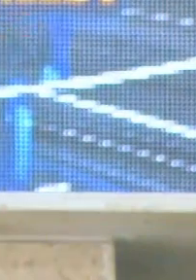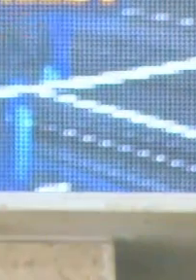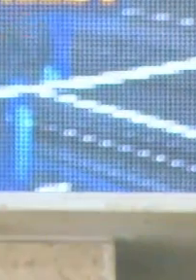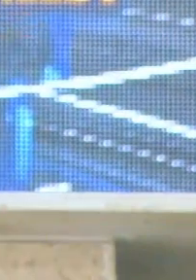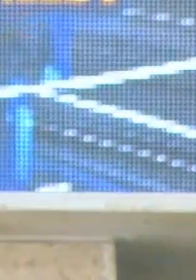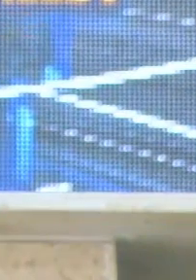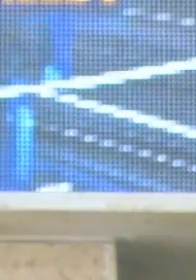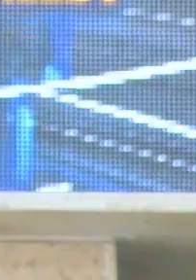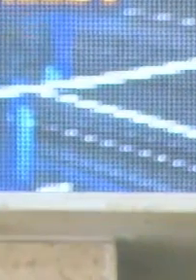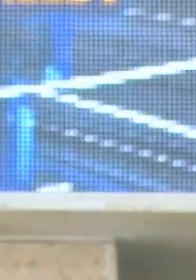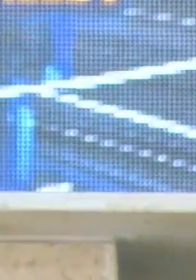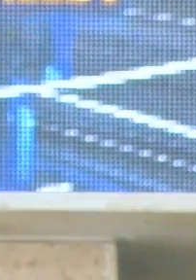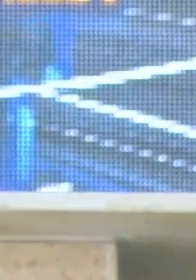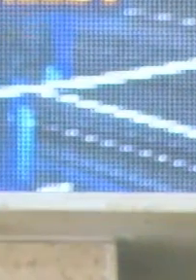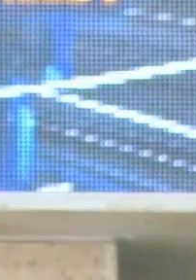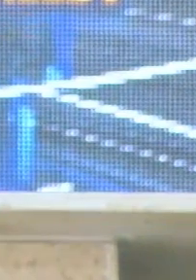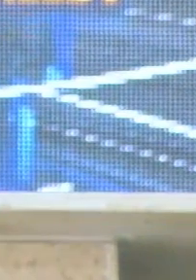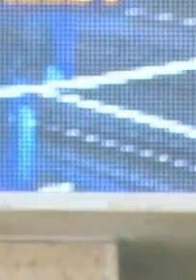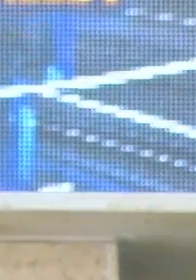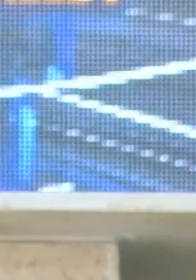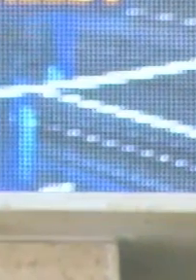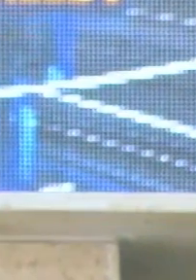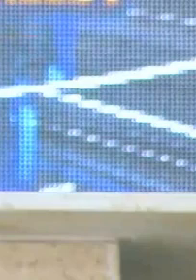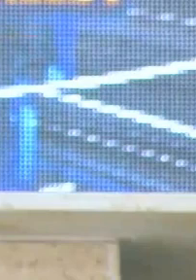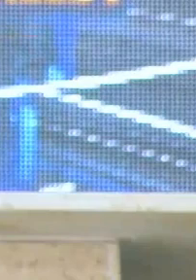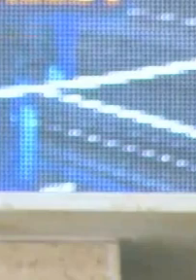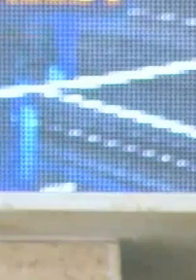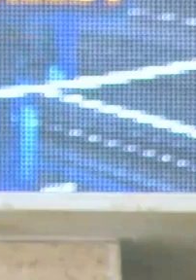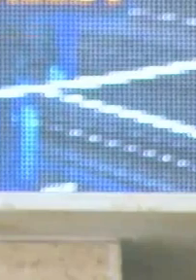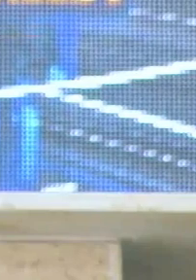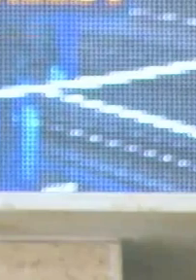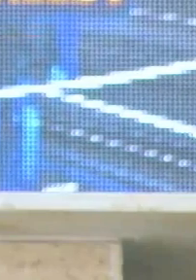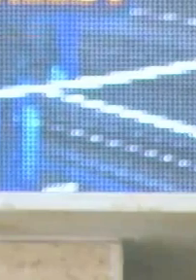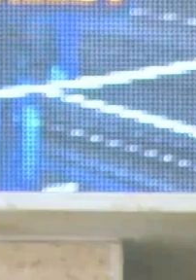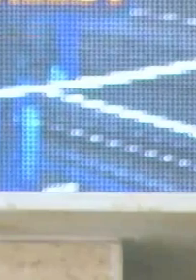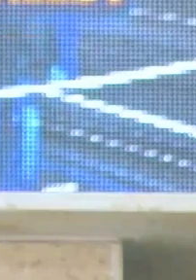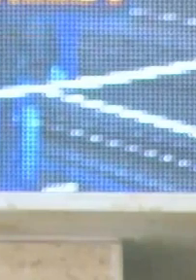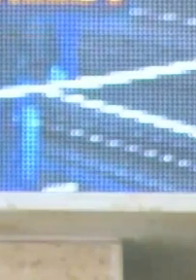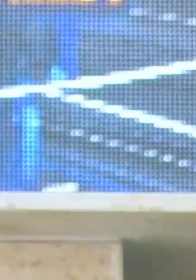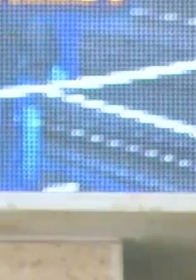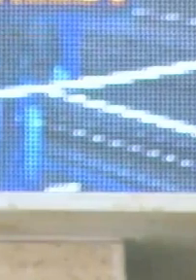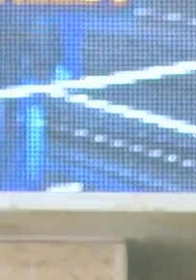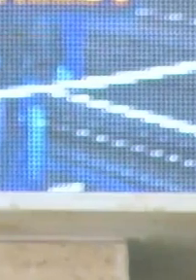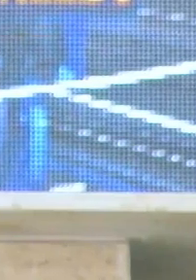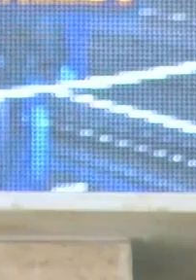into manifestation now. It's right there. Miracle,